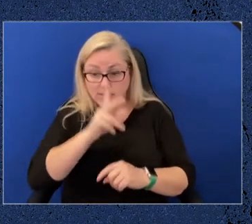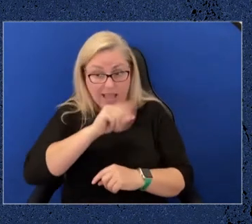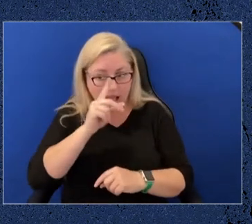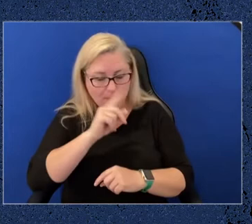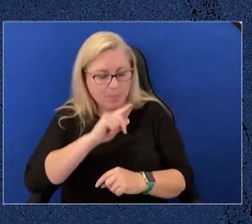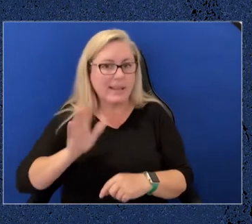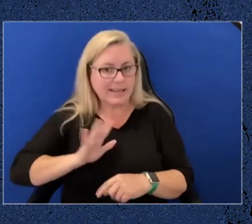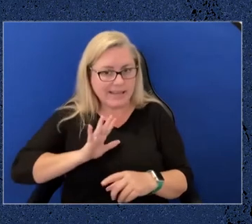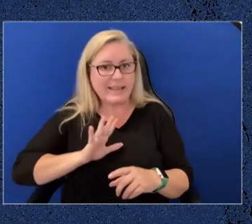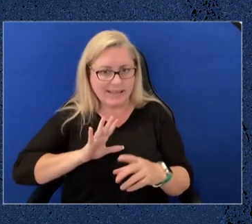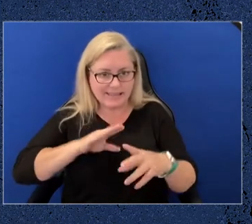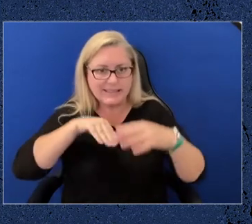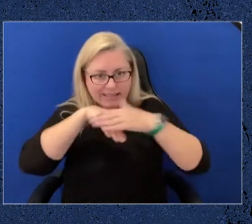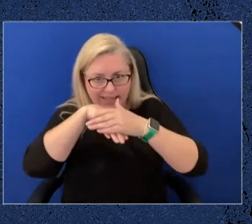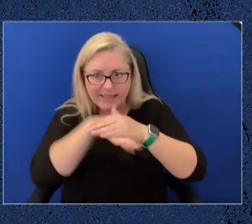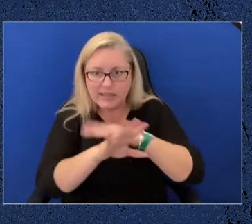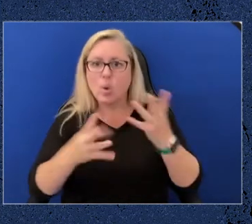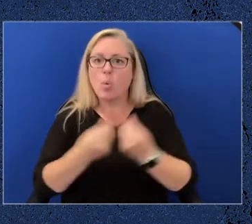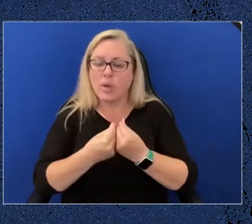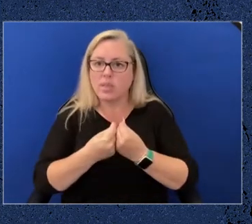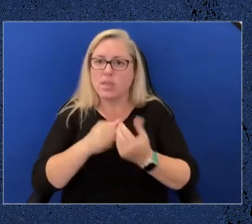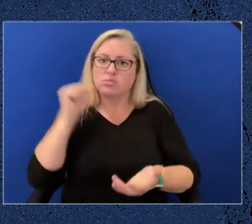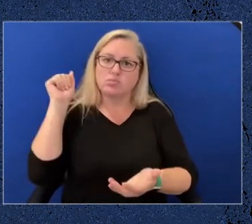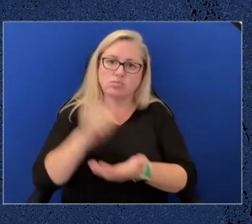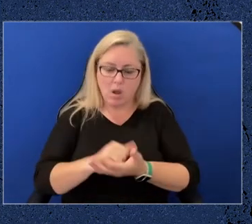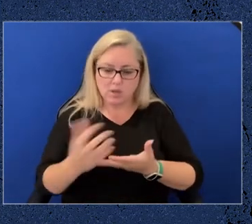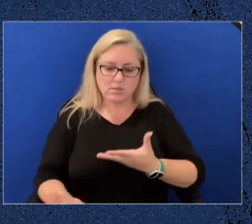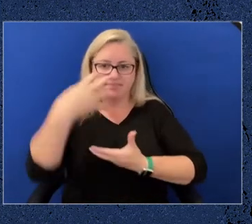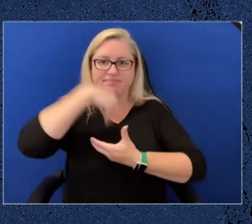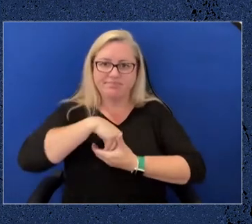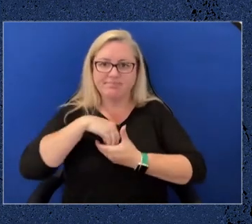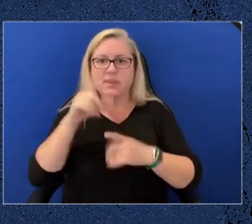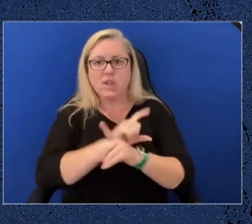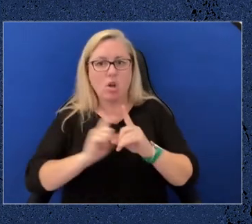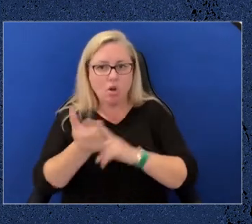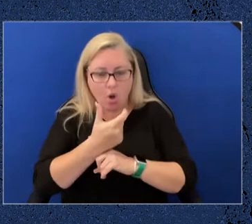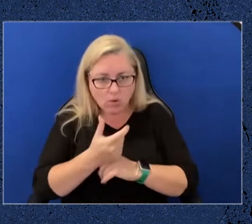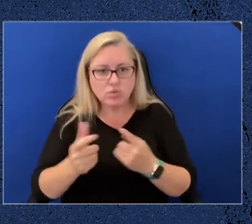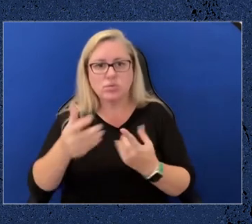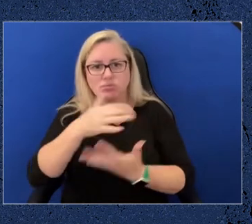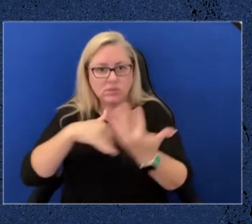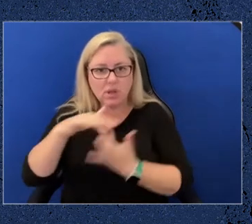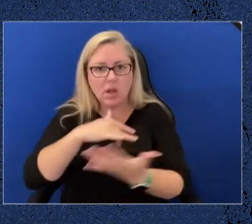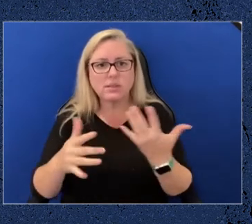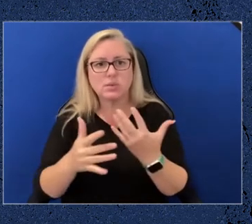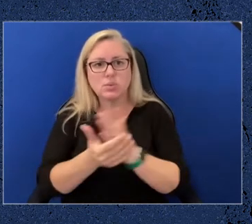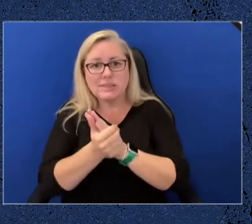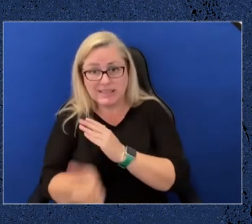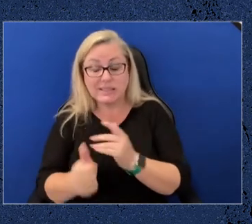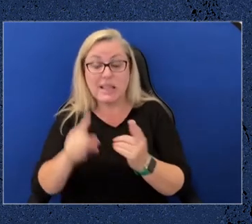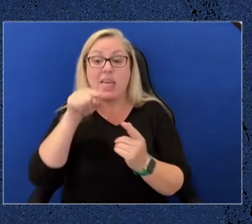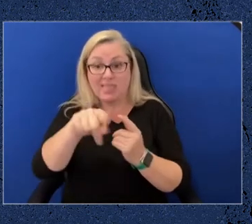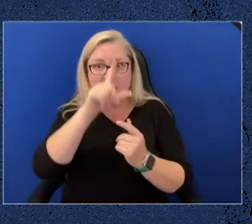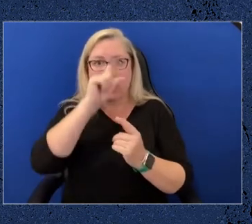through with all the right kind of cultural and societal skills to make a real change.